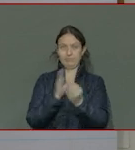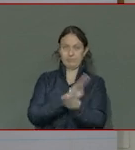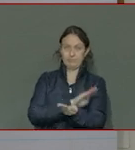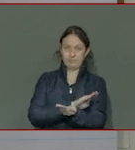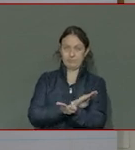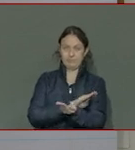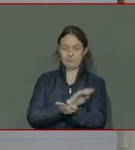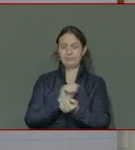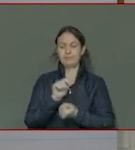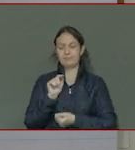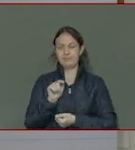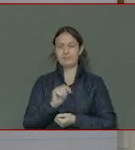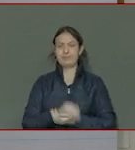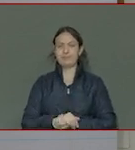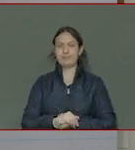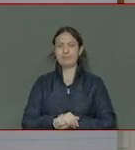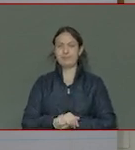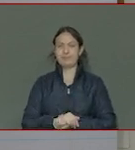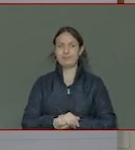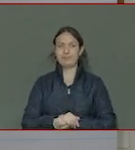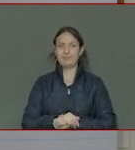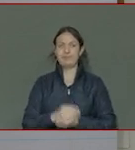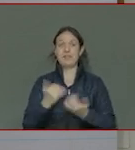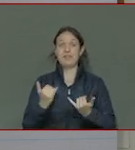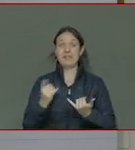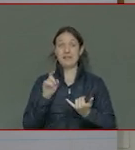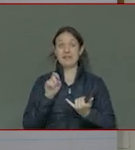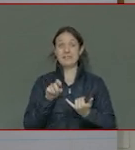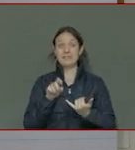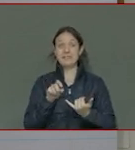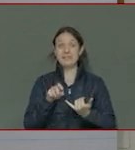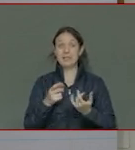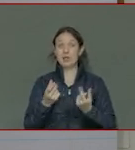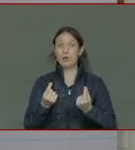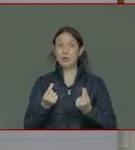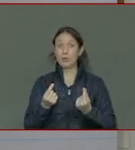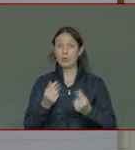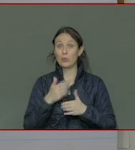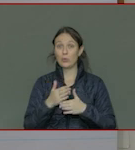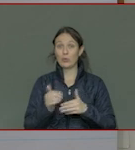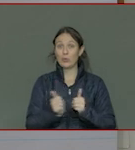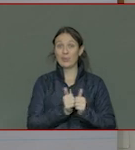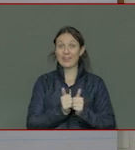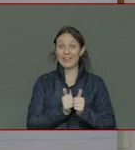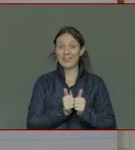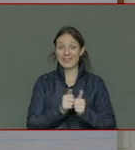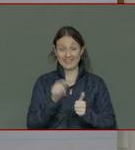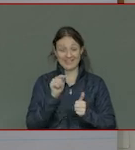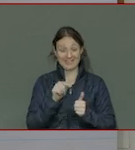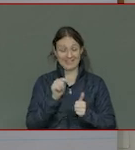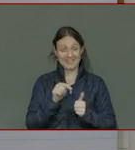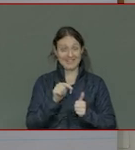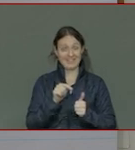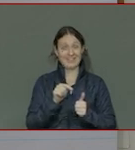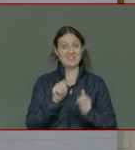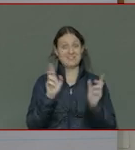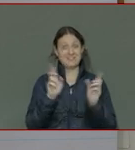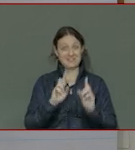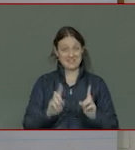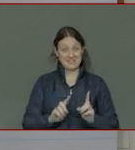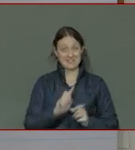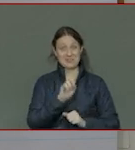4. Why I want to do this one? Oh, this is our speciality. They're going